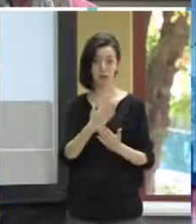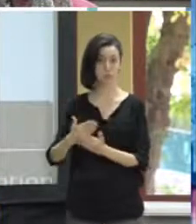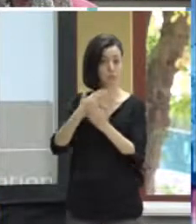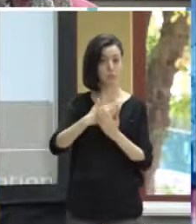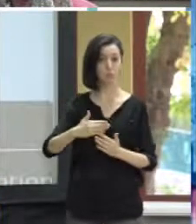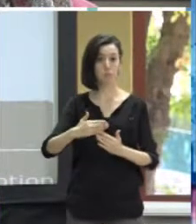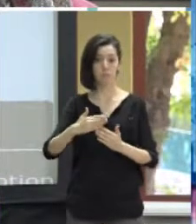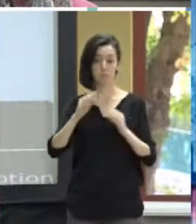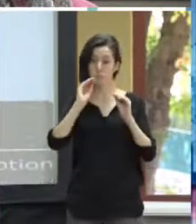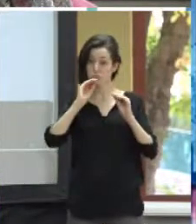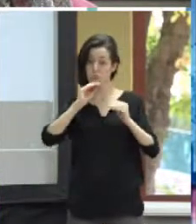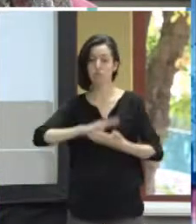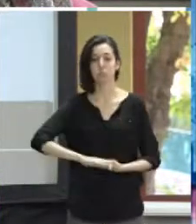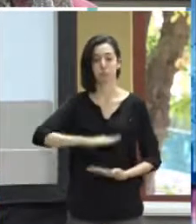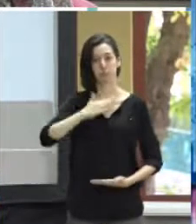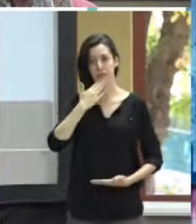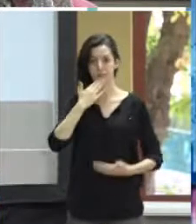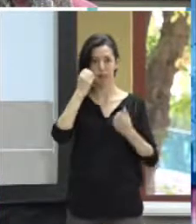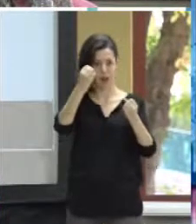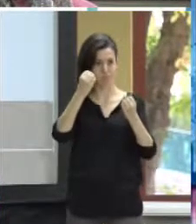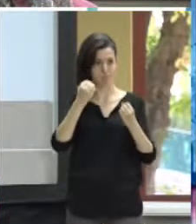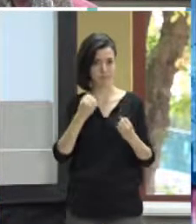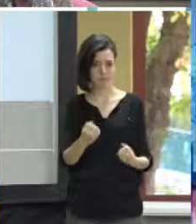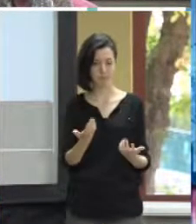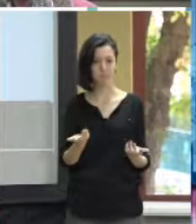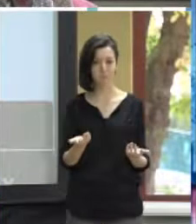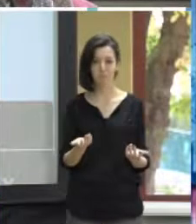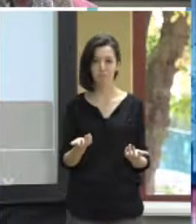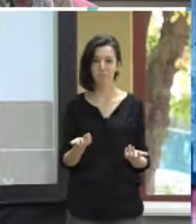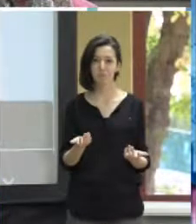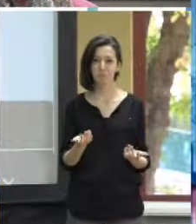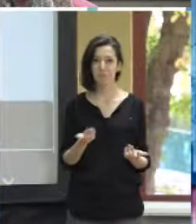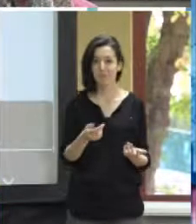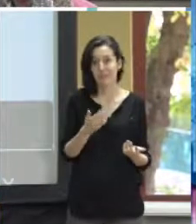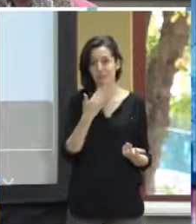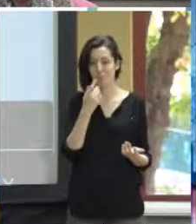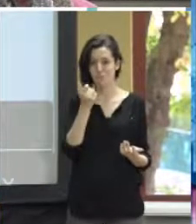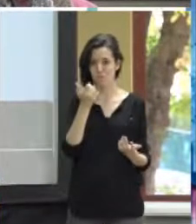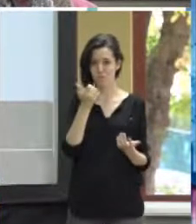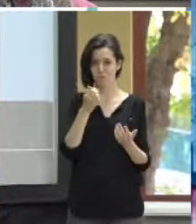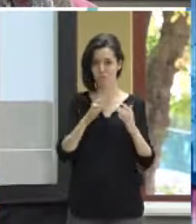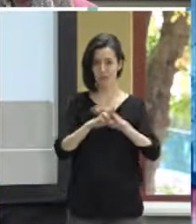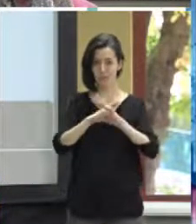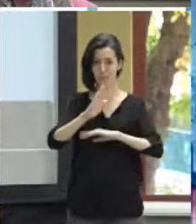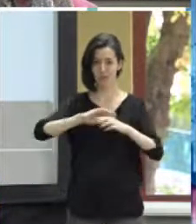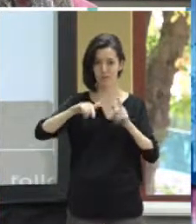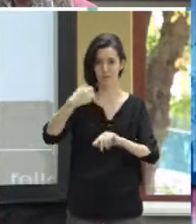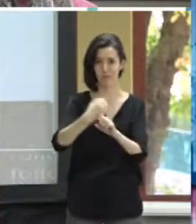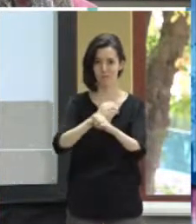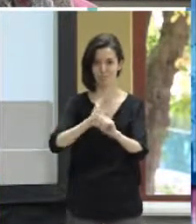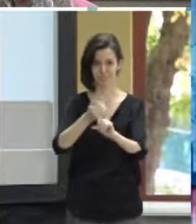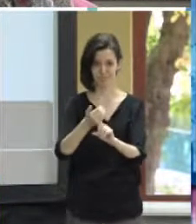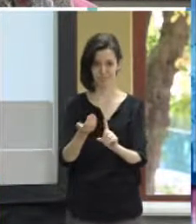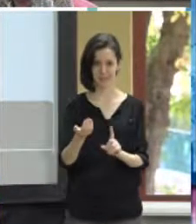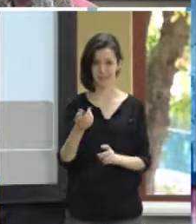become experts in audio description and subtitling. So that is also a broth and a breed